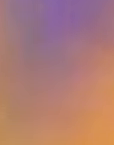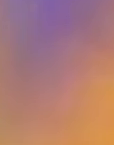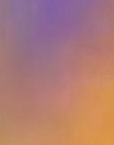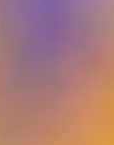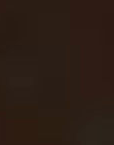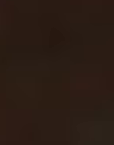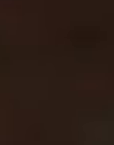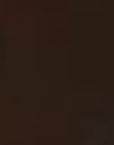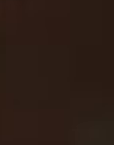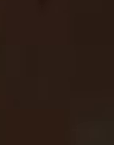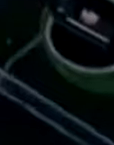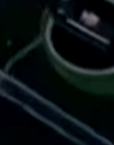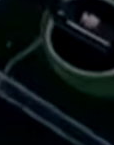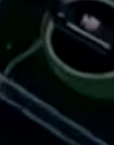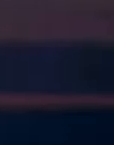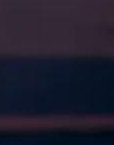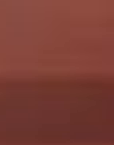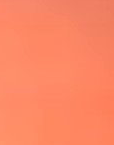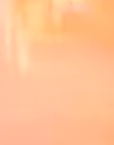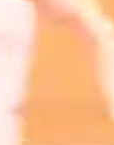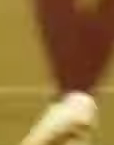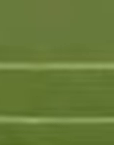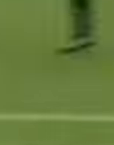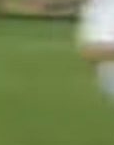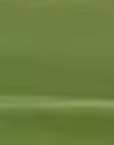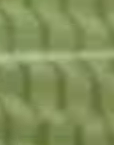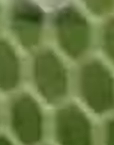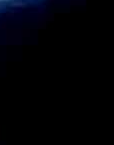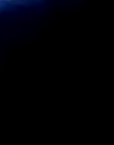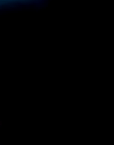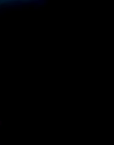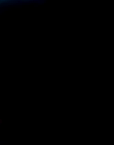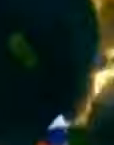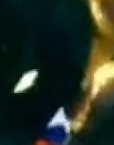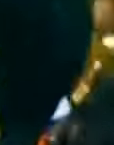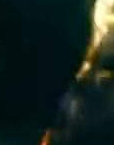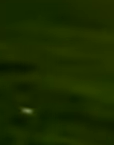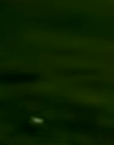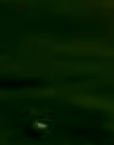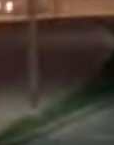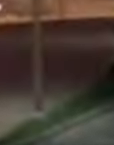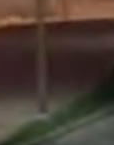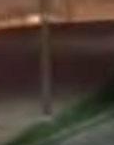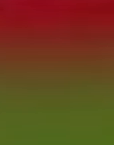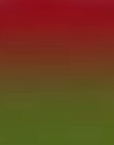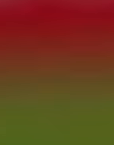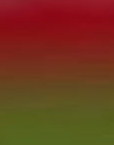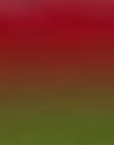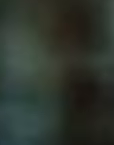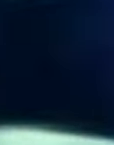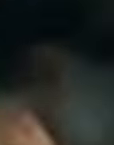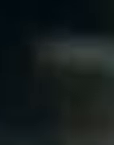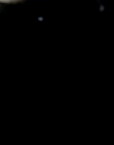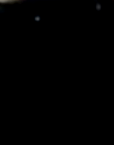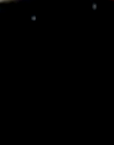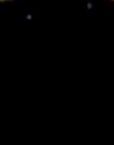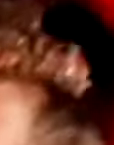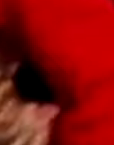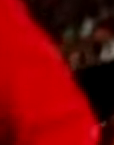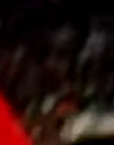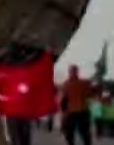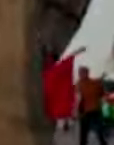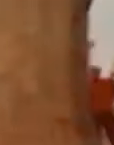differently. The legends and familiar chants will grace KBC once again.